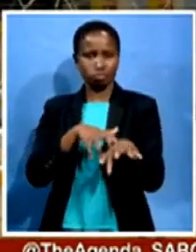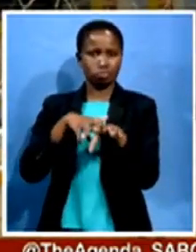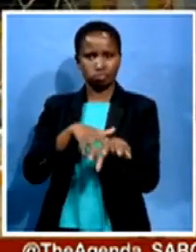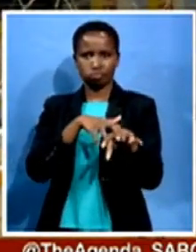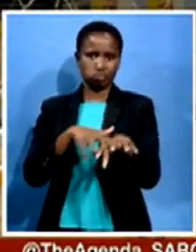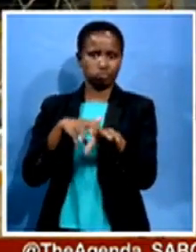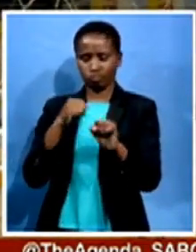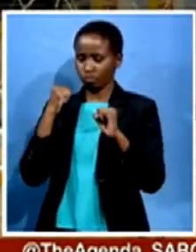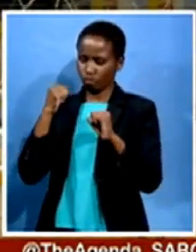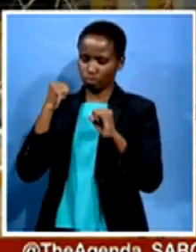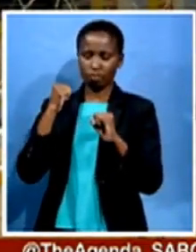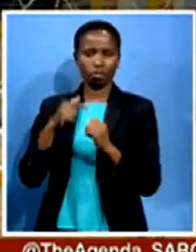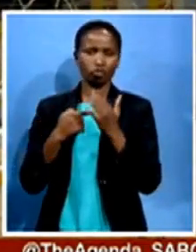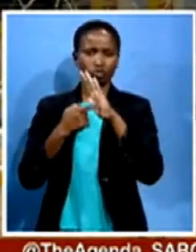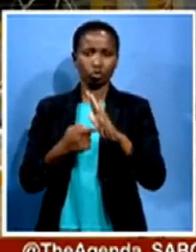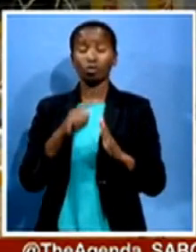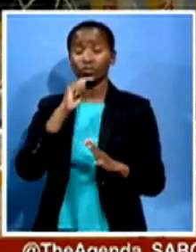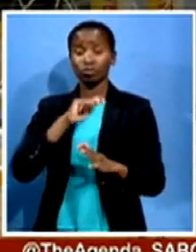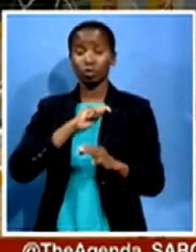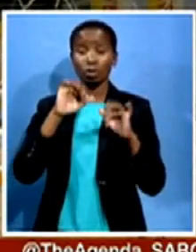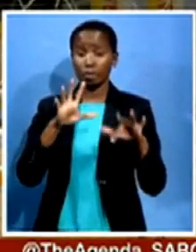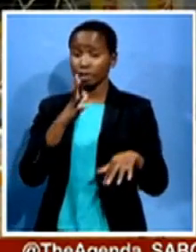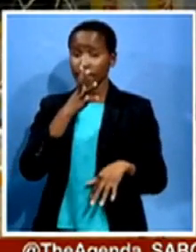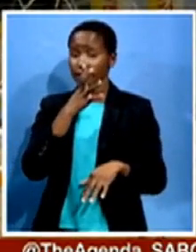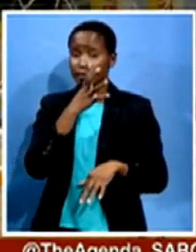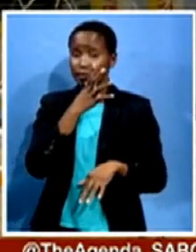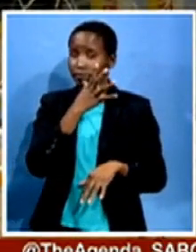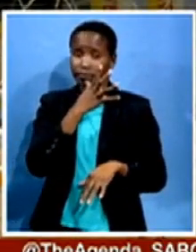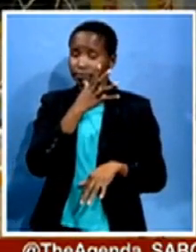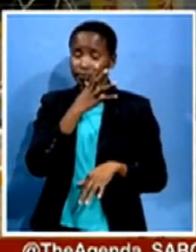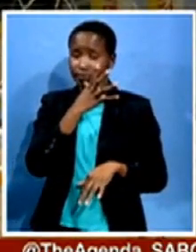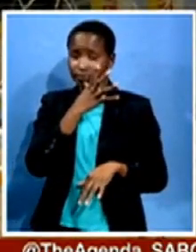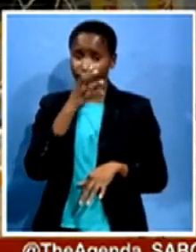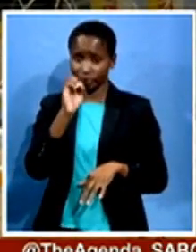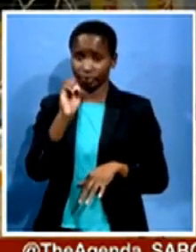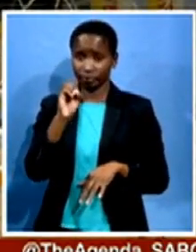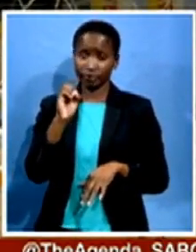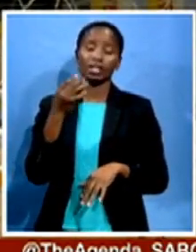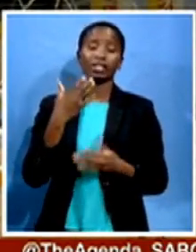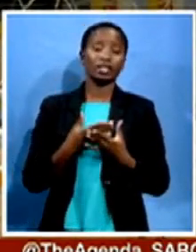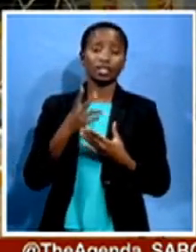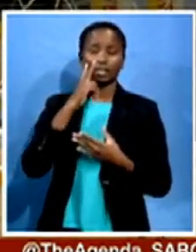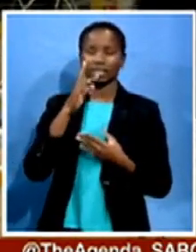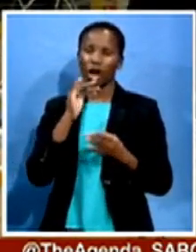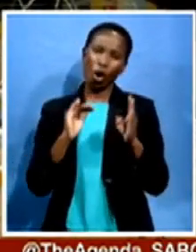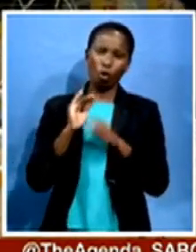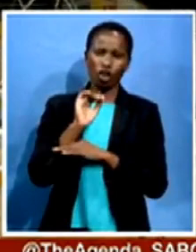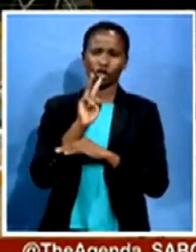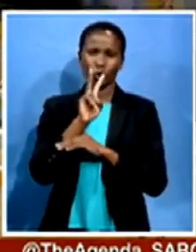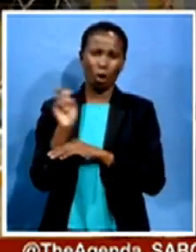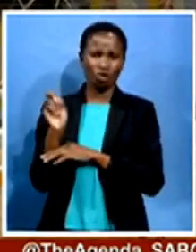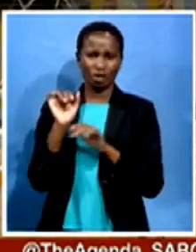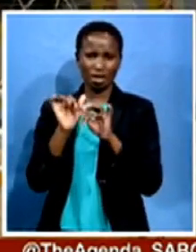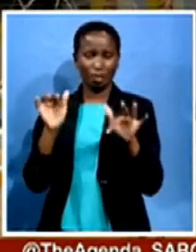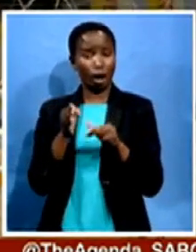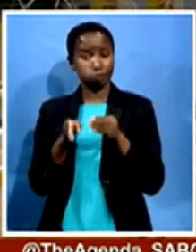people. I can say this, okay, now they're retreating. A lot of people, we can say over 200 people are here as compared to this group and the other group